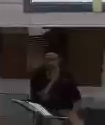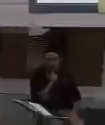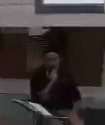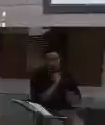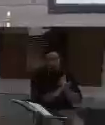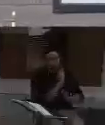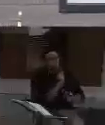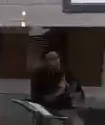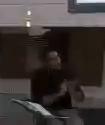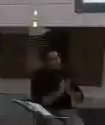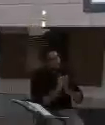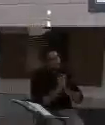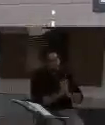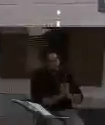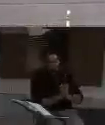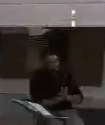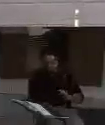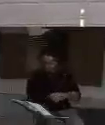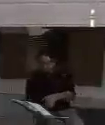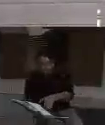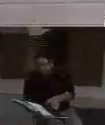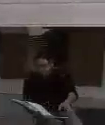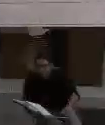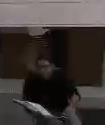number 505.